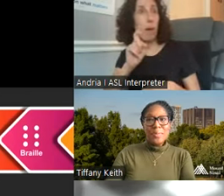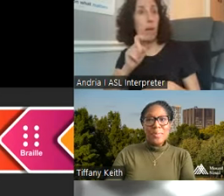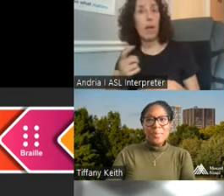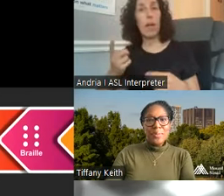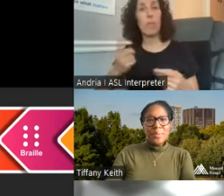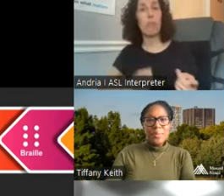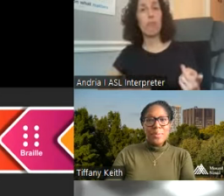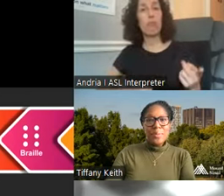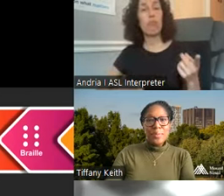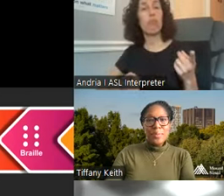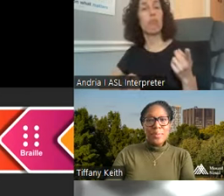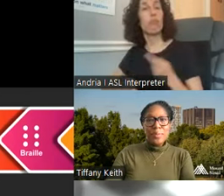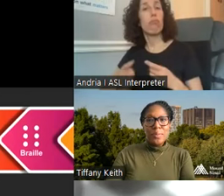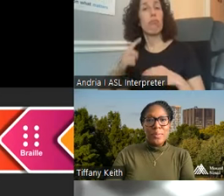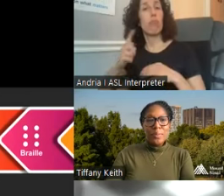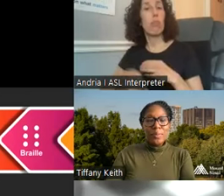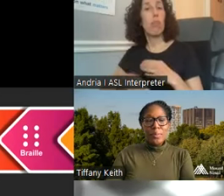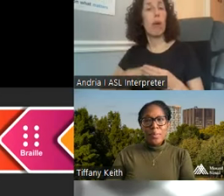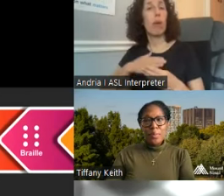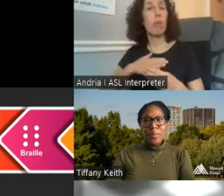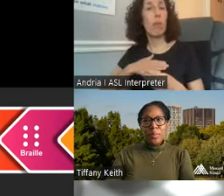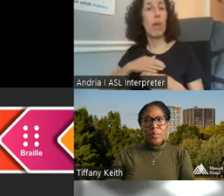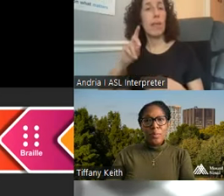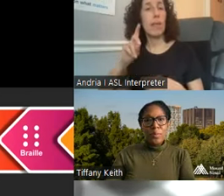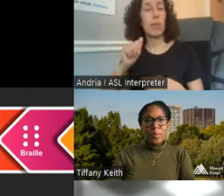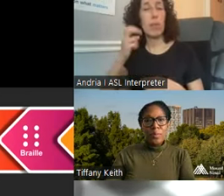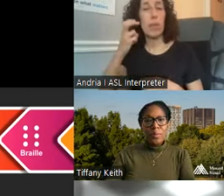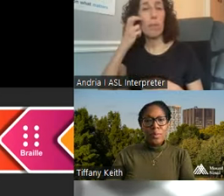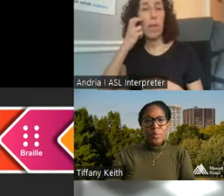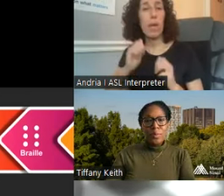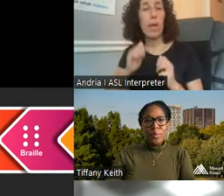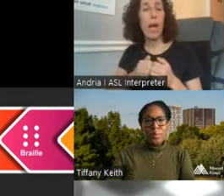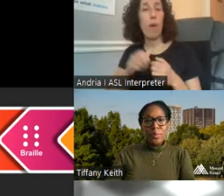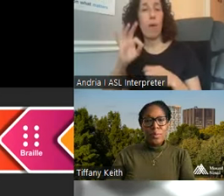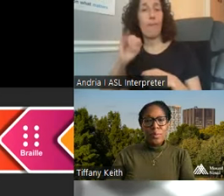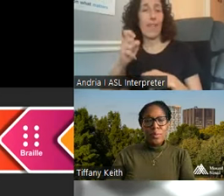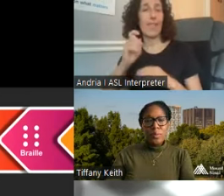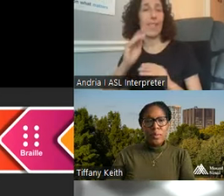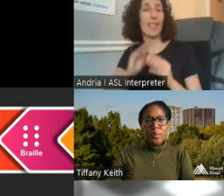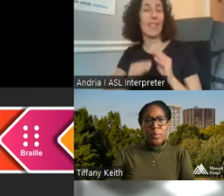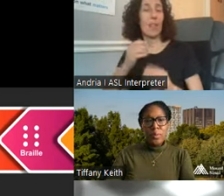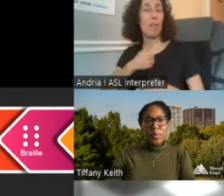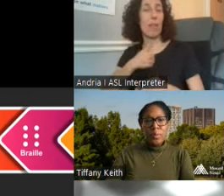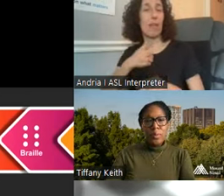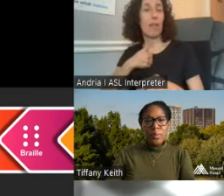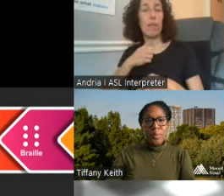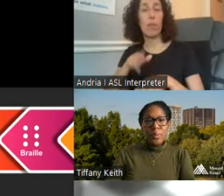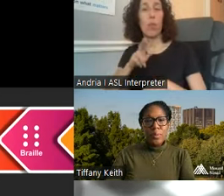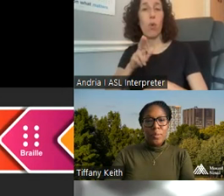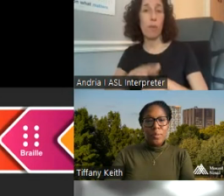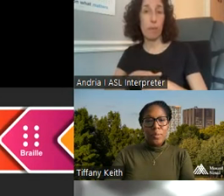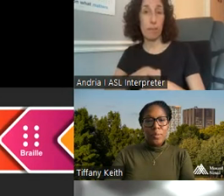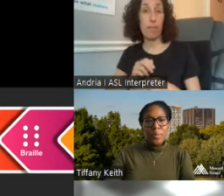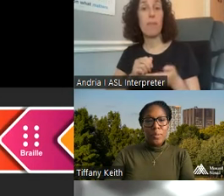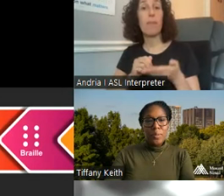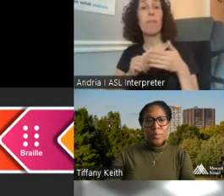that asking me questions about the ways that I can fix myself or make myself quote unquote normal. Next